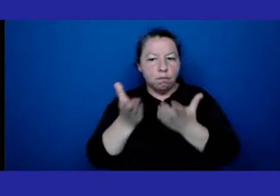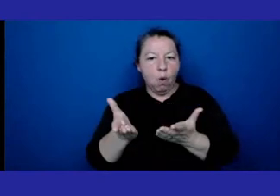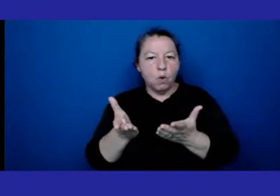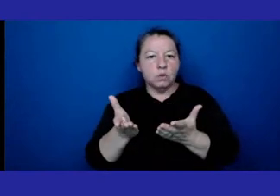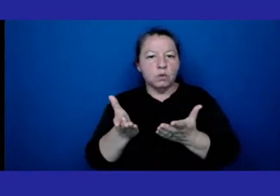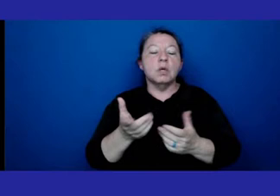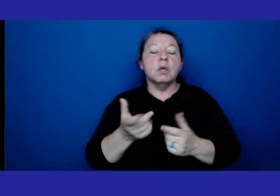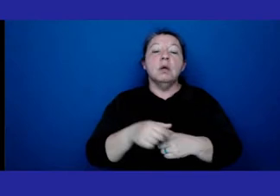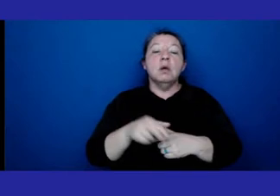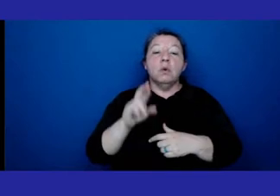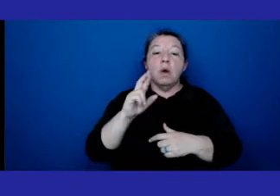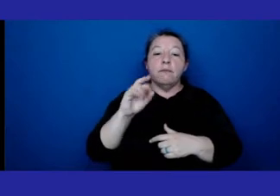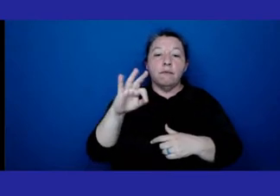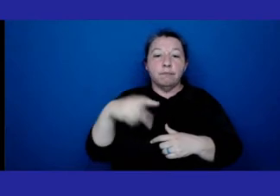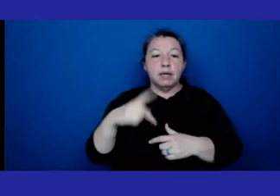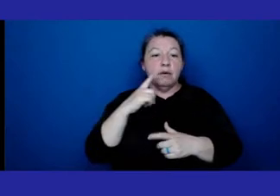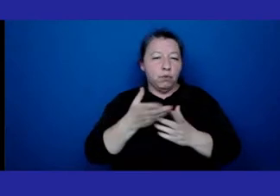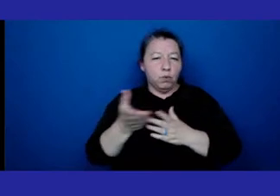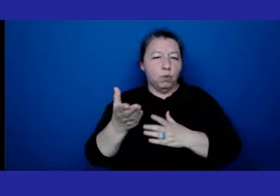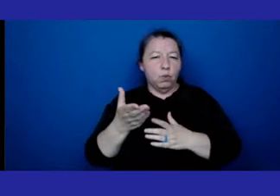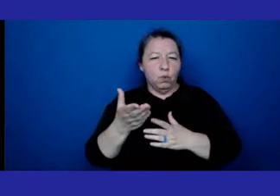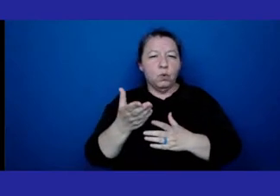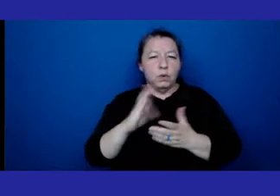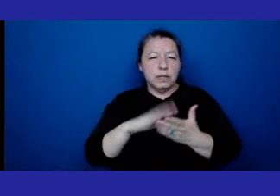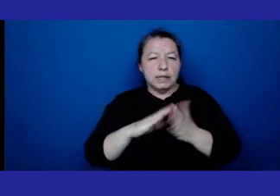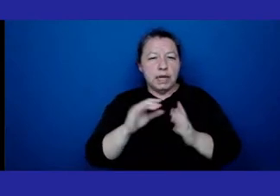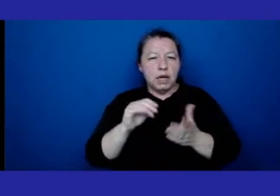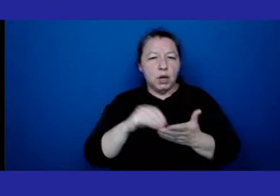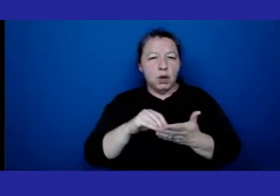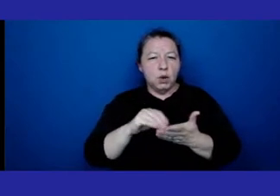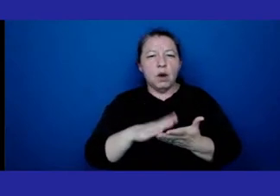the City Record in December and then had